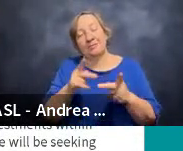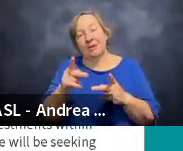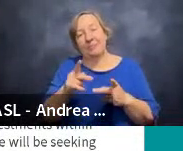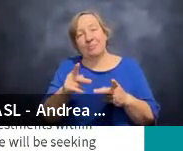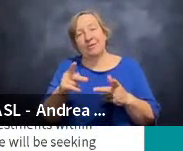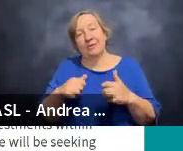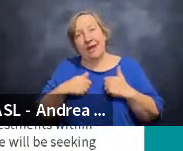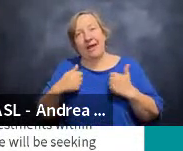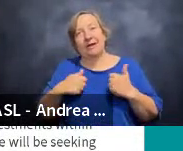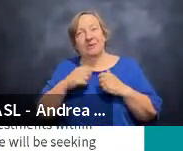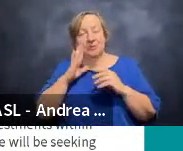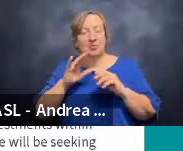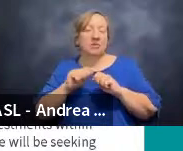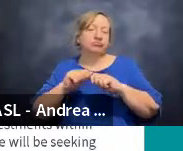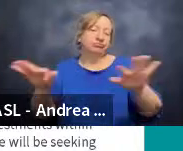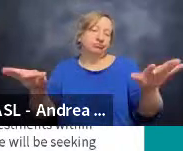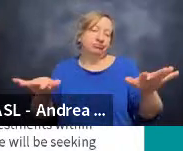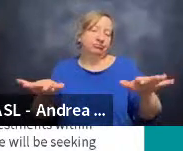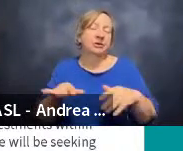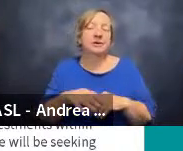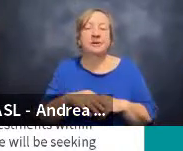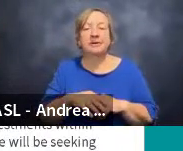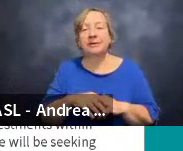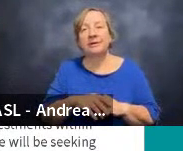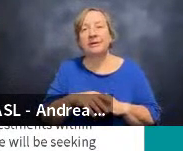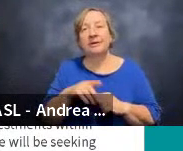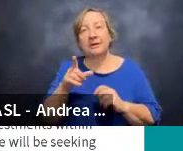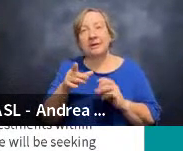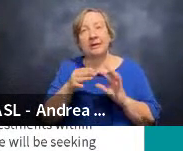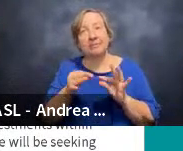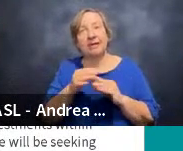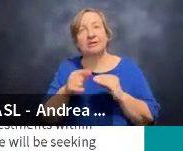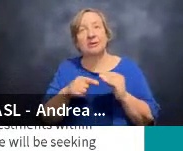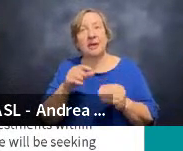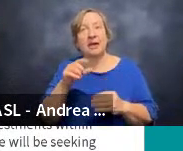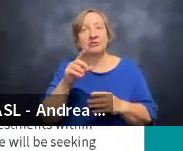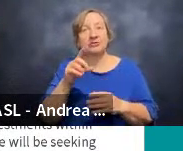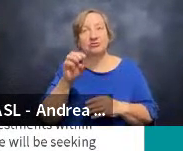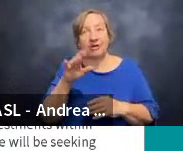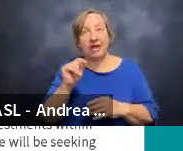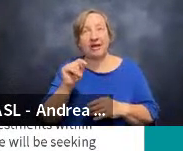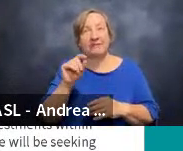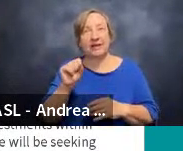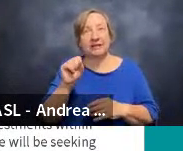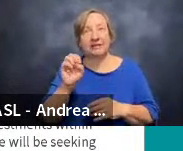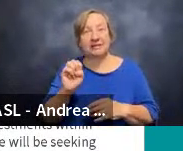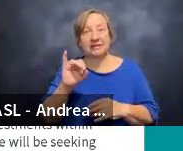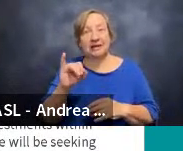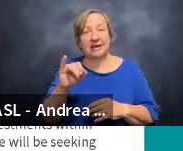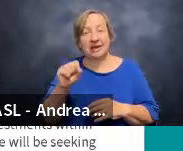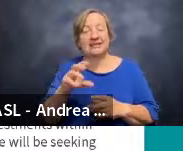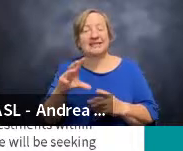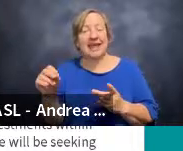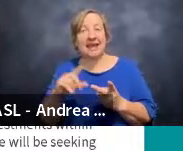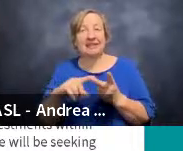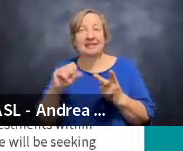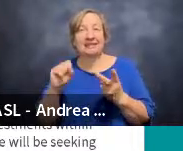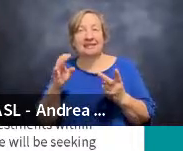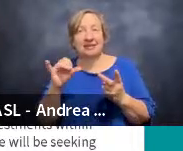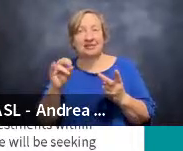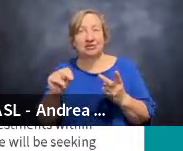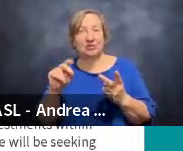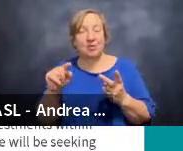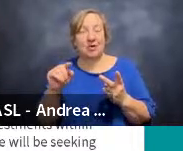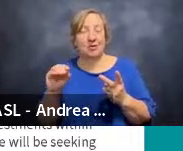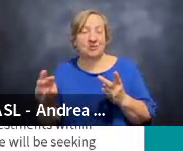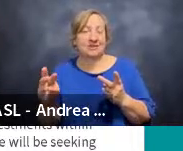addresses will receive this. And not only does it mention the draft SEIS, but it also mentions the Section 106 comment period that Haley